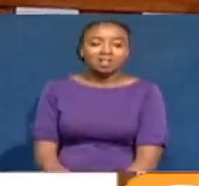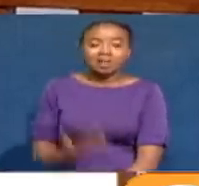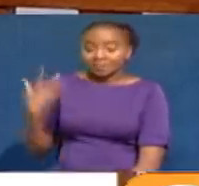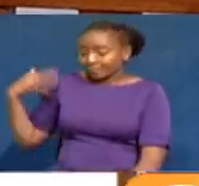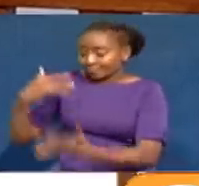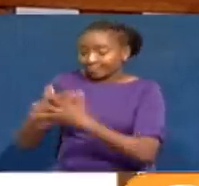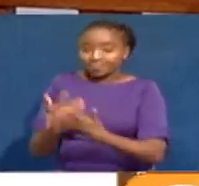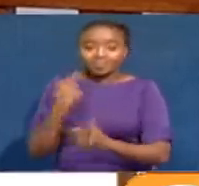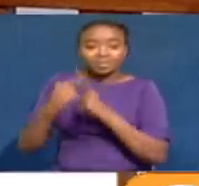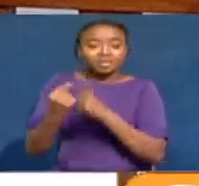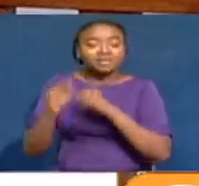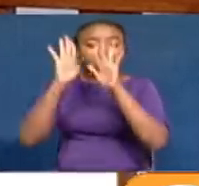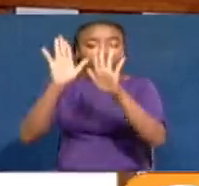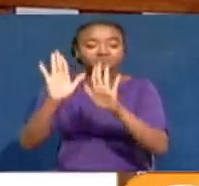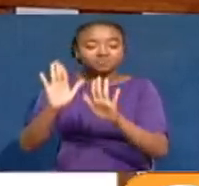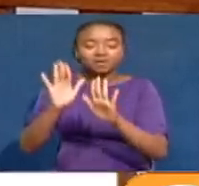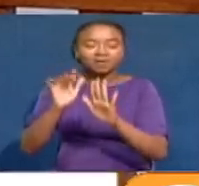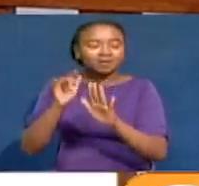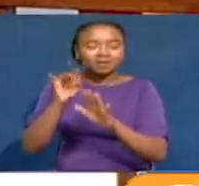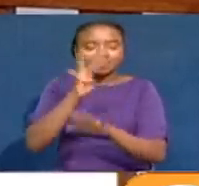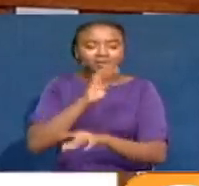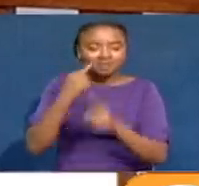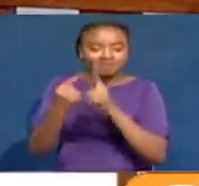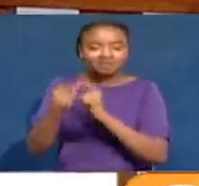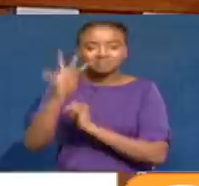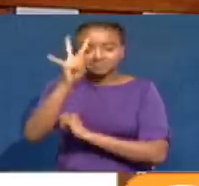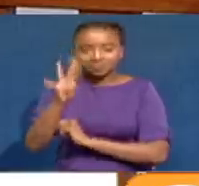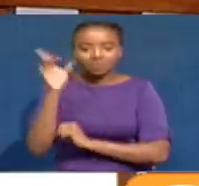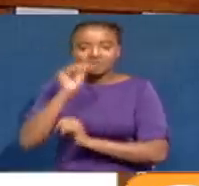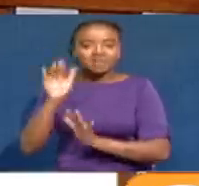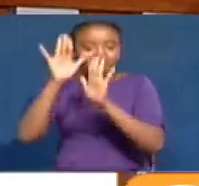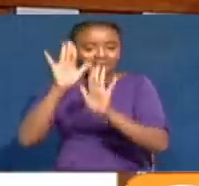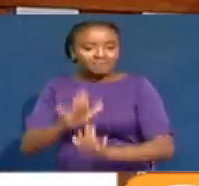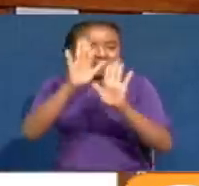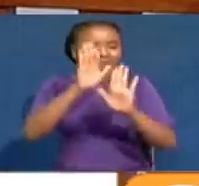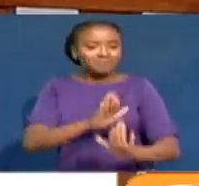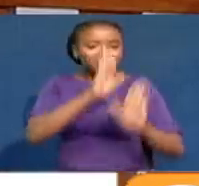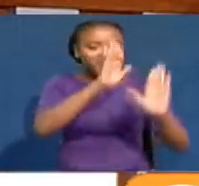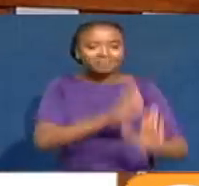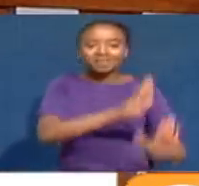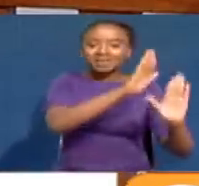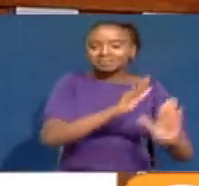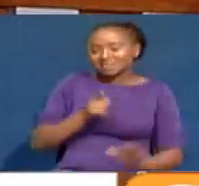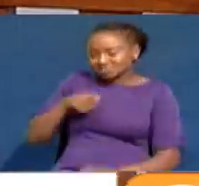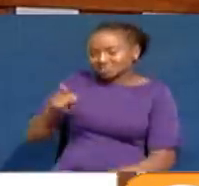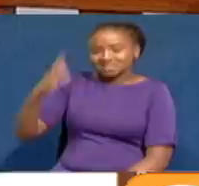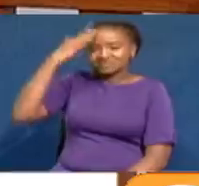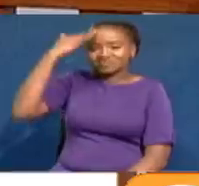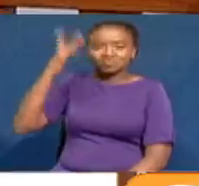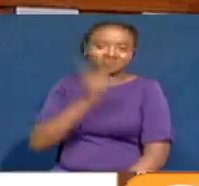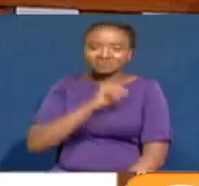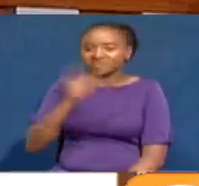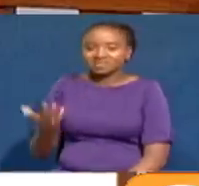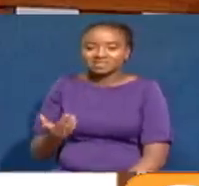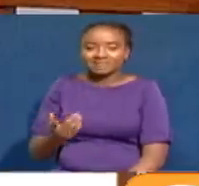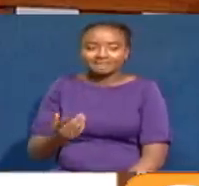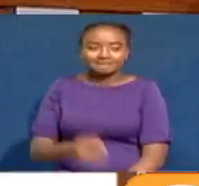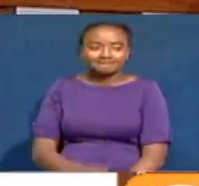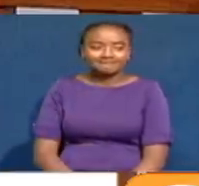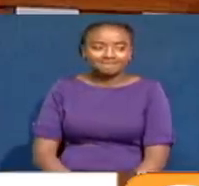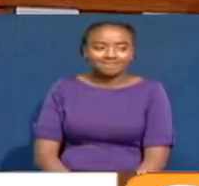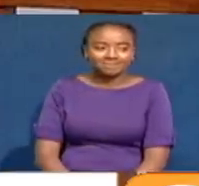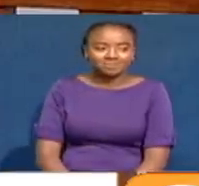4 years. That is not what he is not saying. Now, when you get mobs for 1 year, year in, out, you may actually think you punted them the